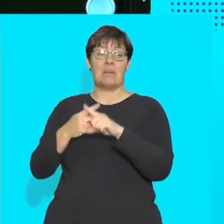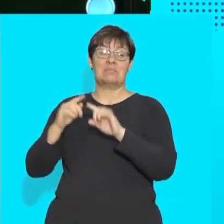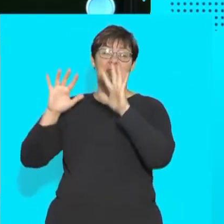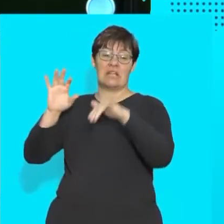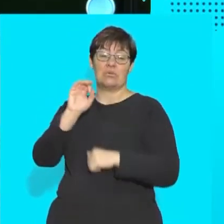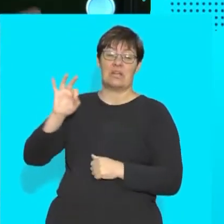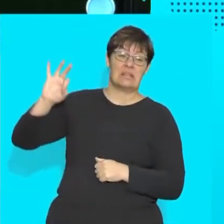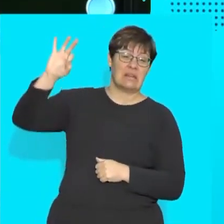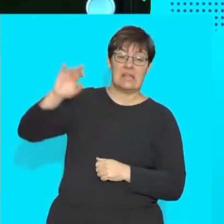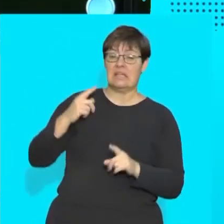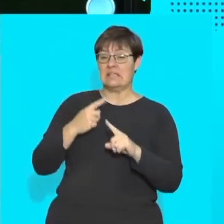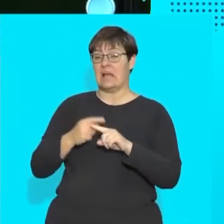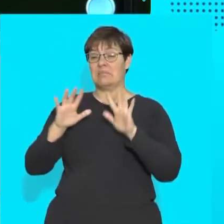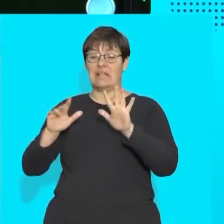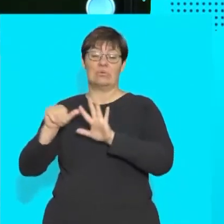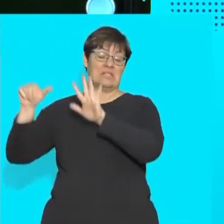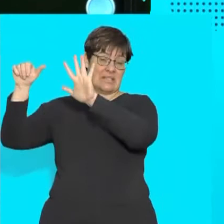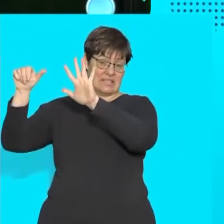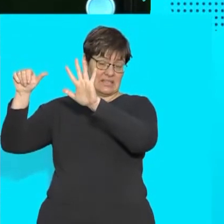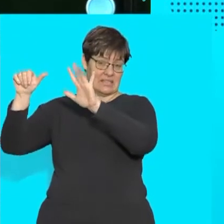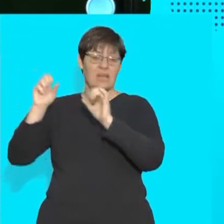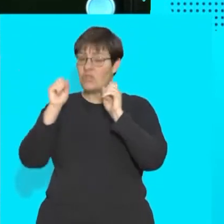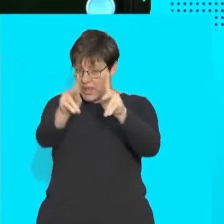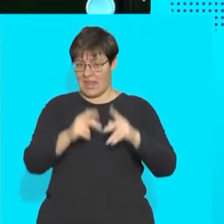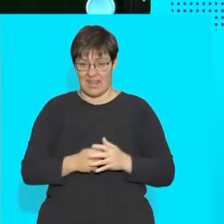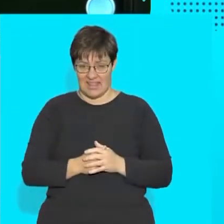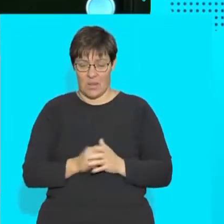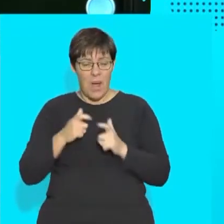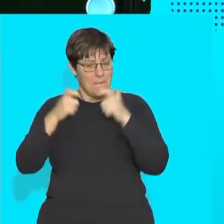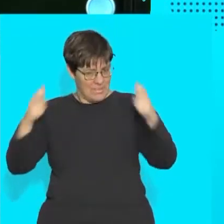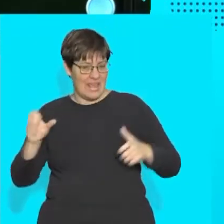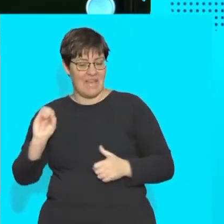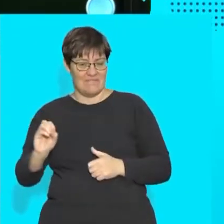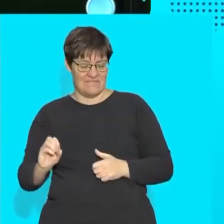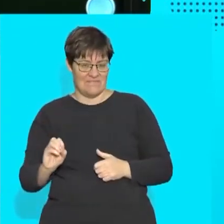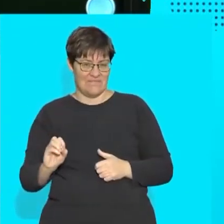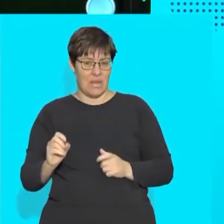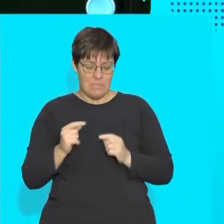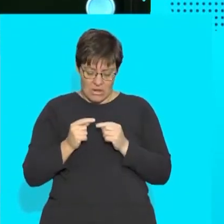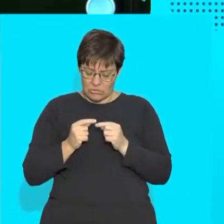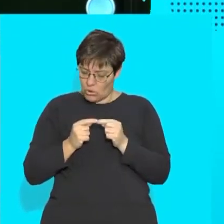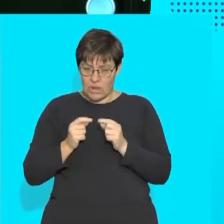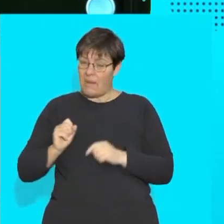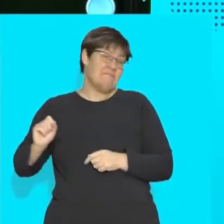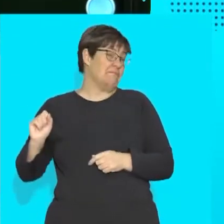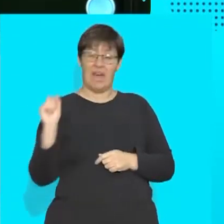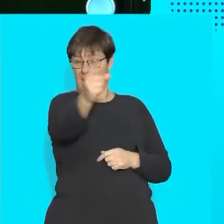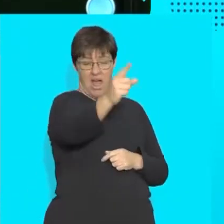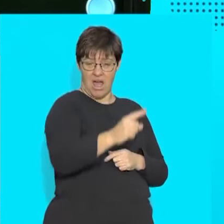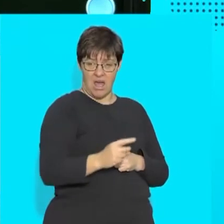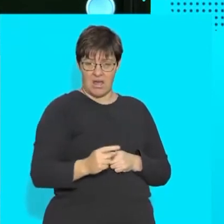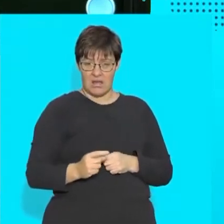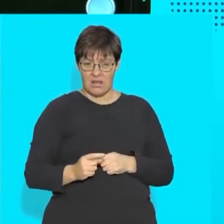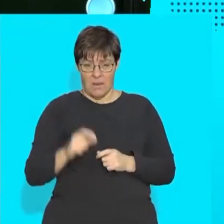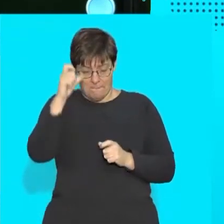the 3 and times 10 to the 6. It's okay. And remember, they go in short distances. It's not like I'm trying to move